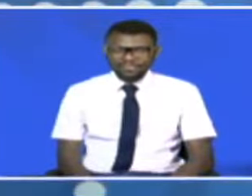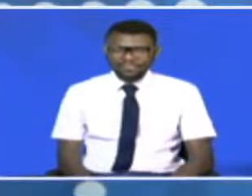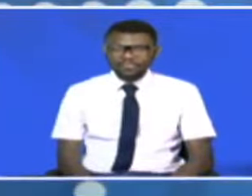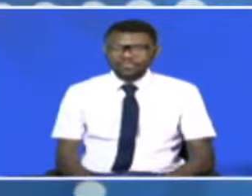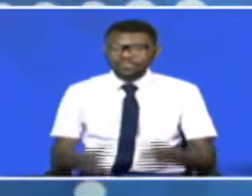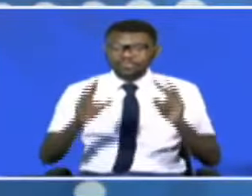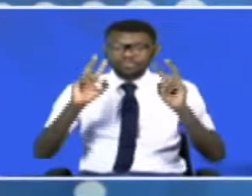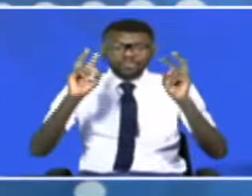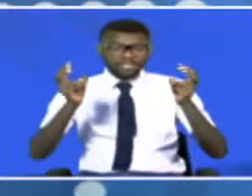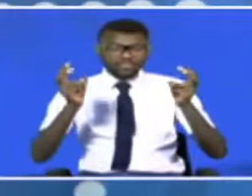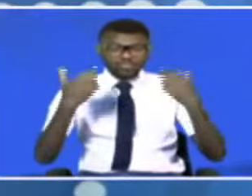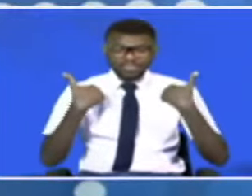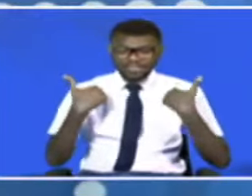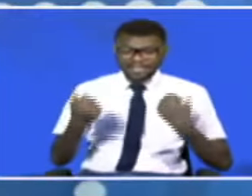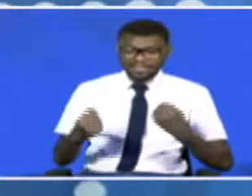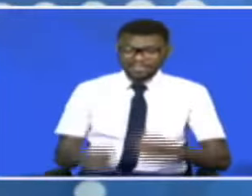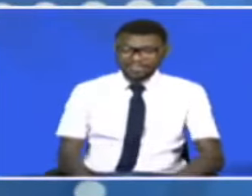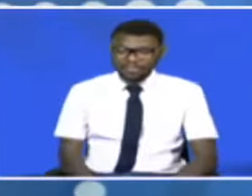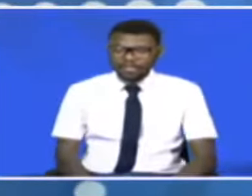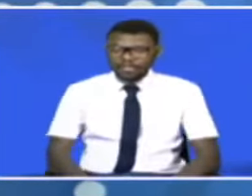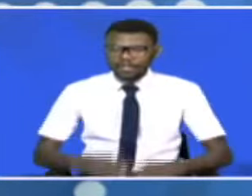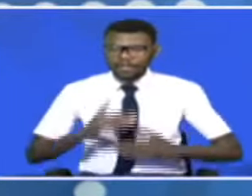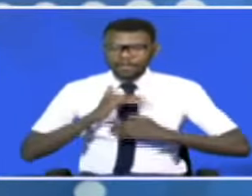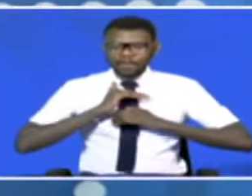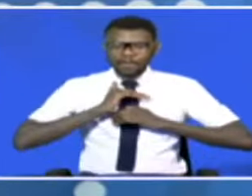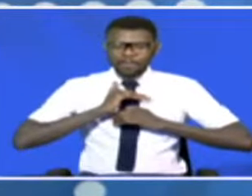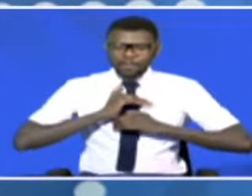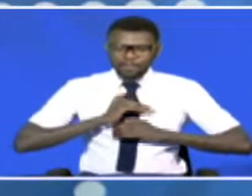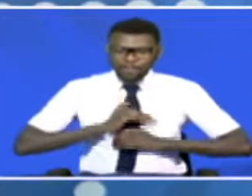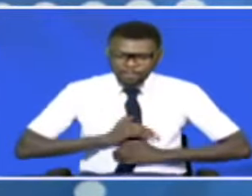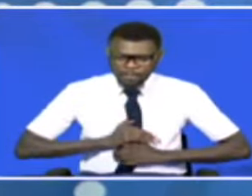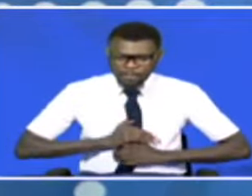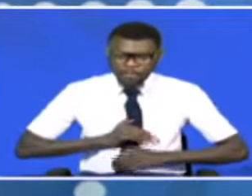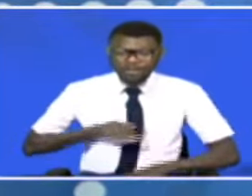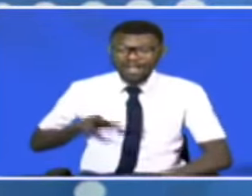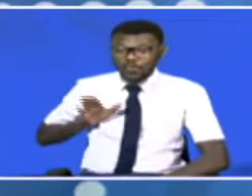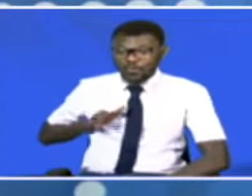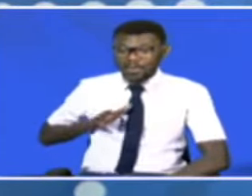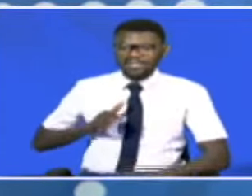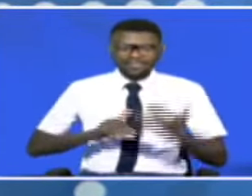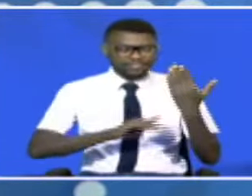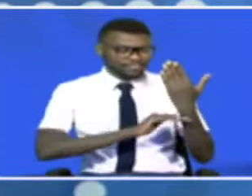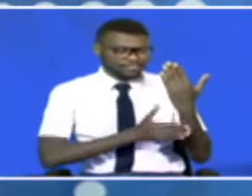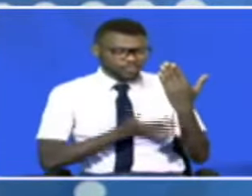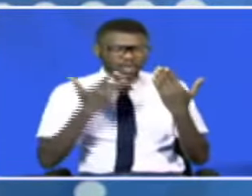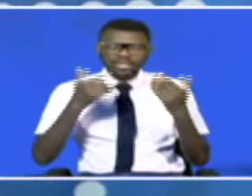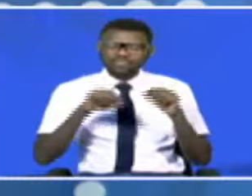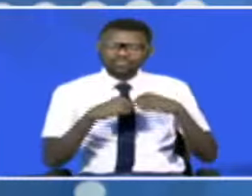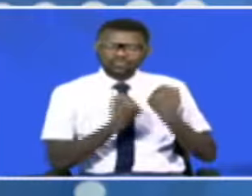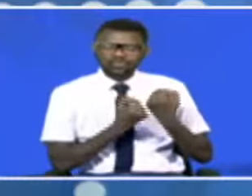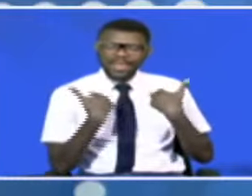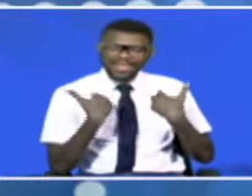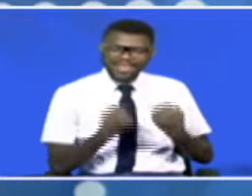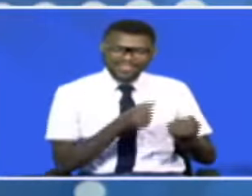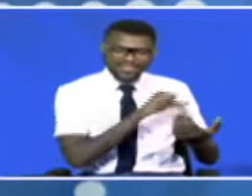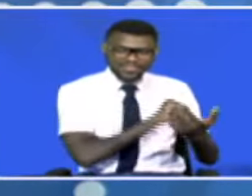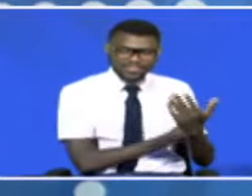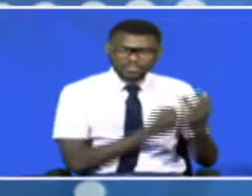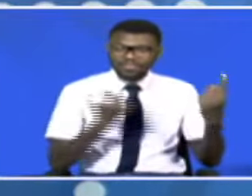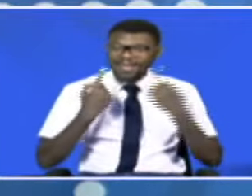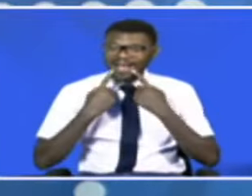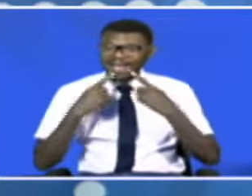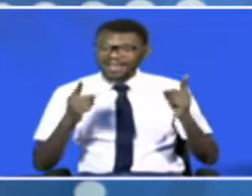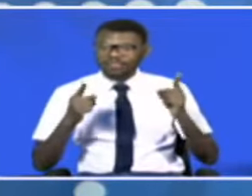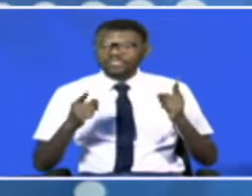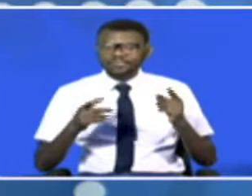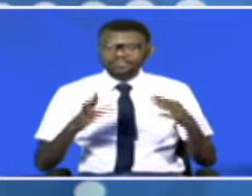Matters health now. It is a major reprieve for expectant mothers after the Social Health Authority announced the incorporation of